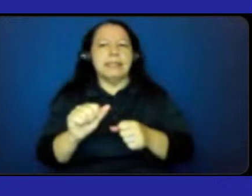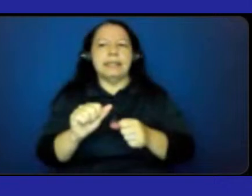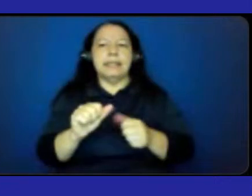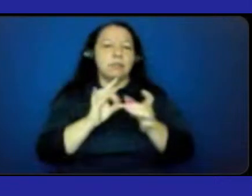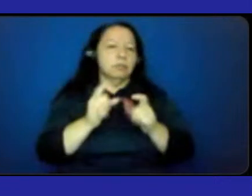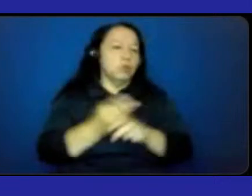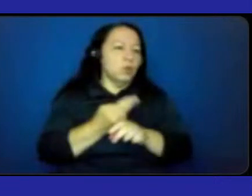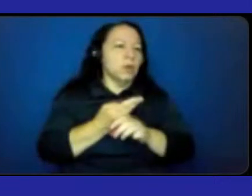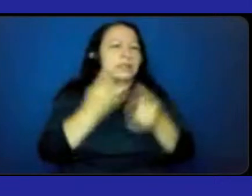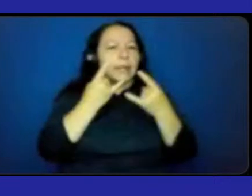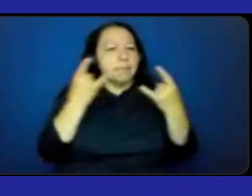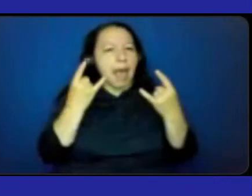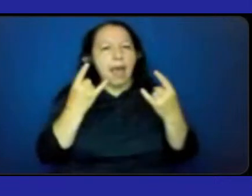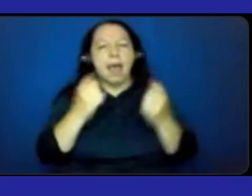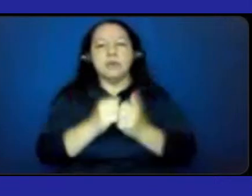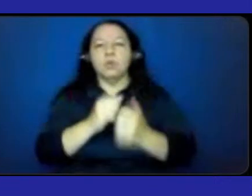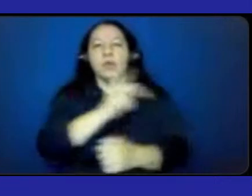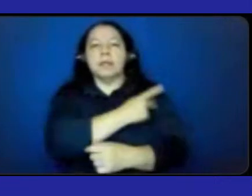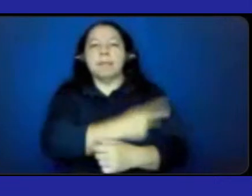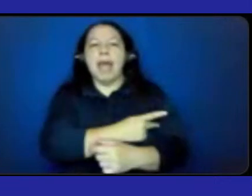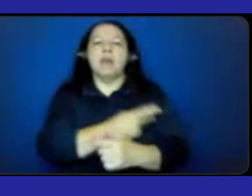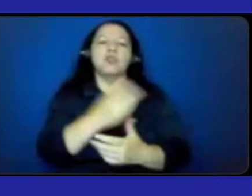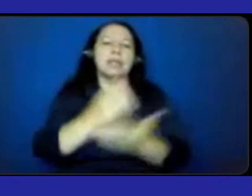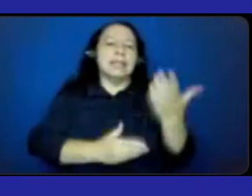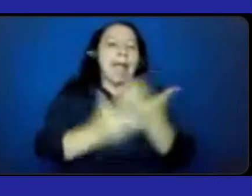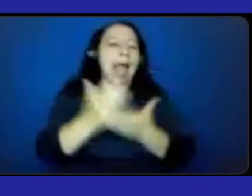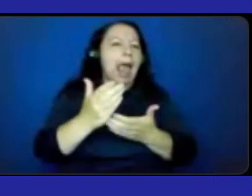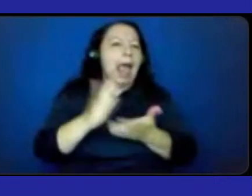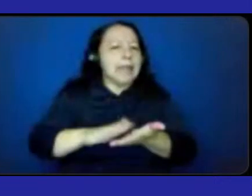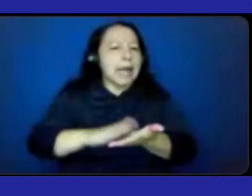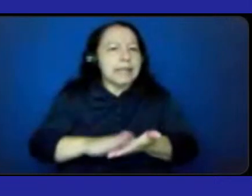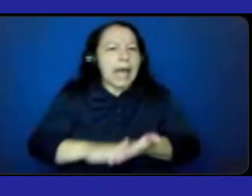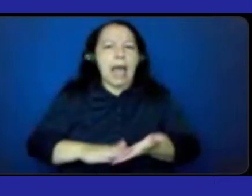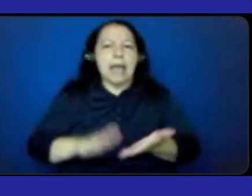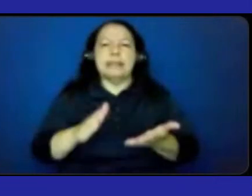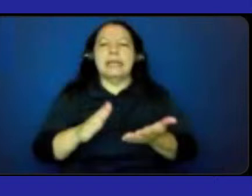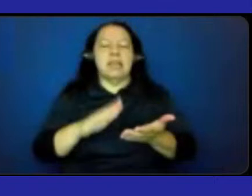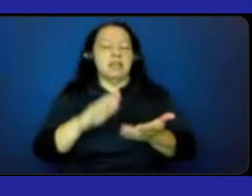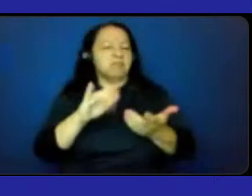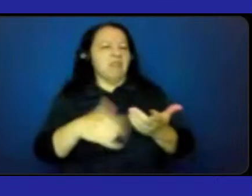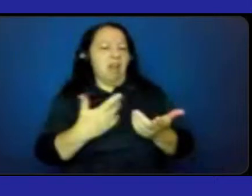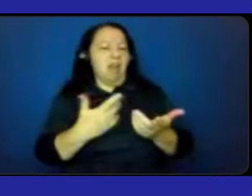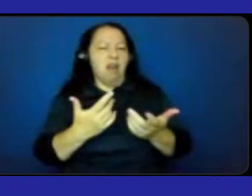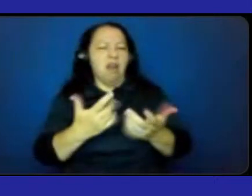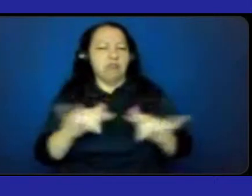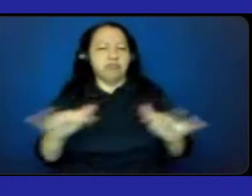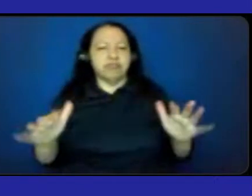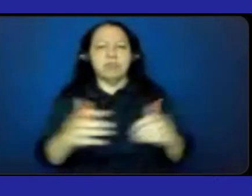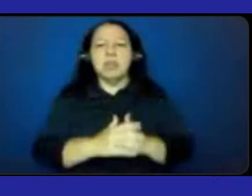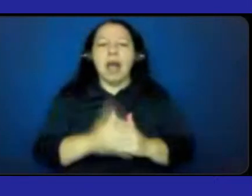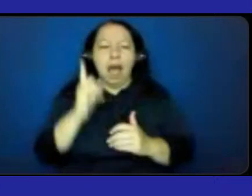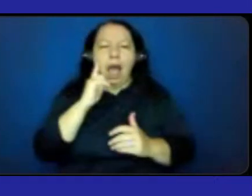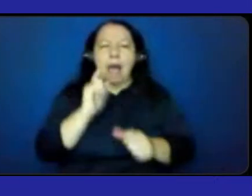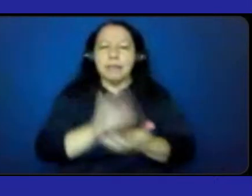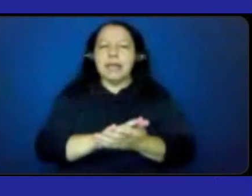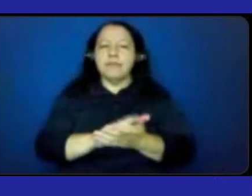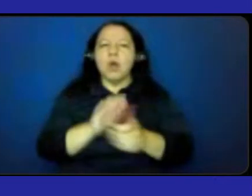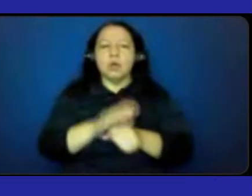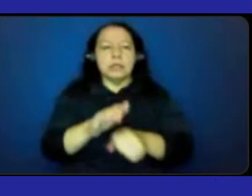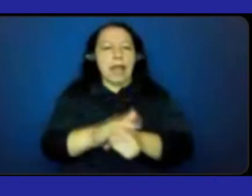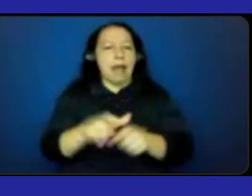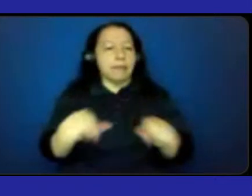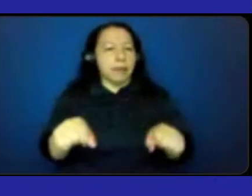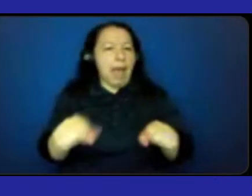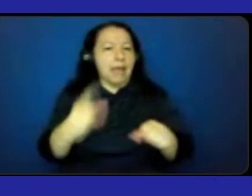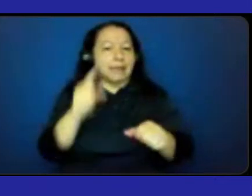hand sanitizing, and so forth. So I do think that there is adequate capacity. This is a practice at the